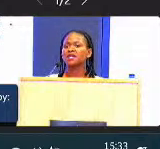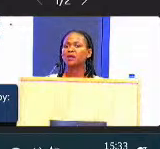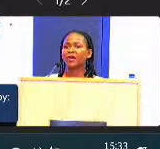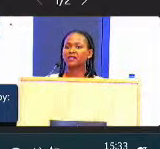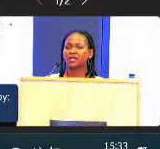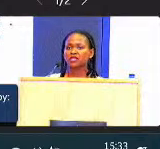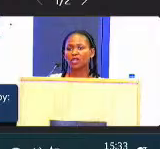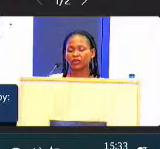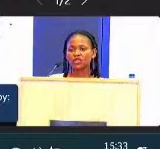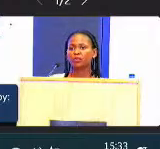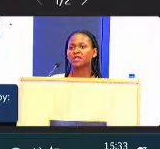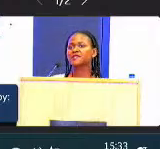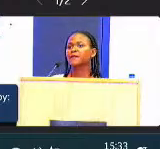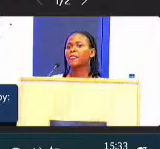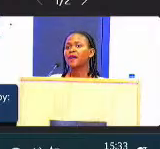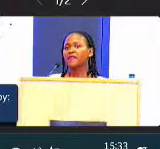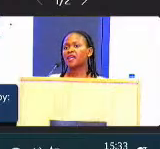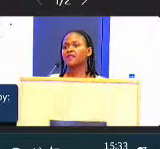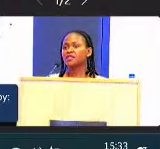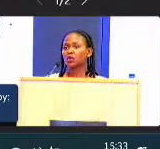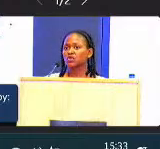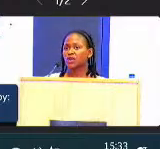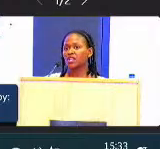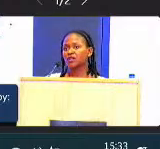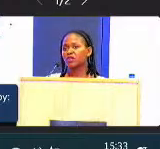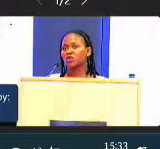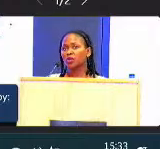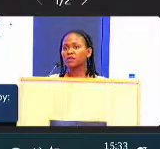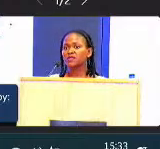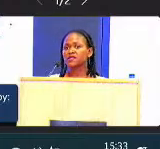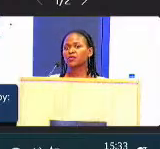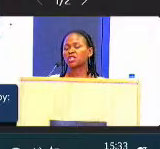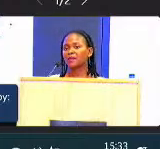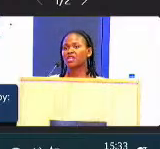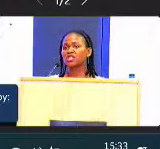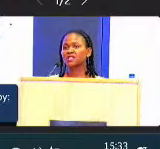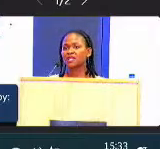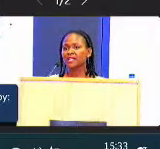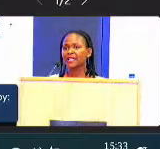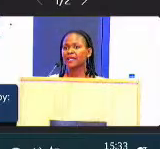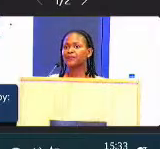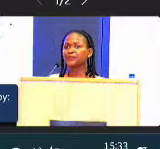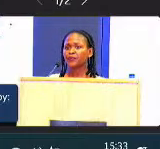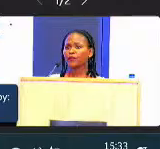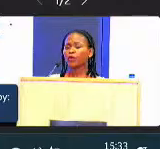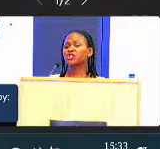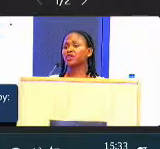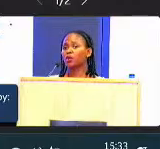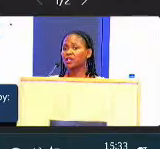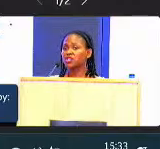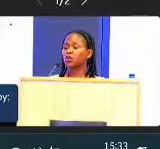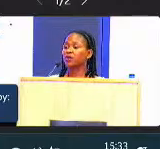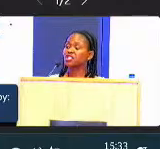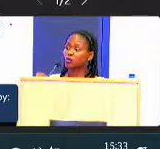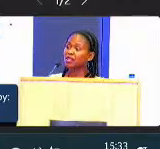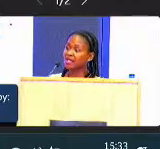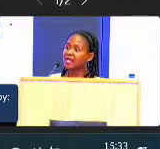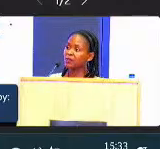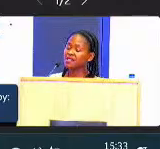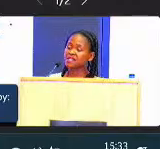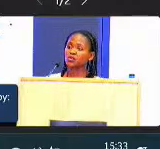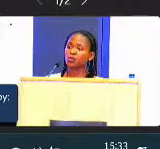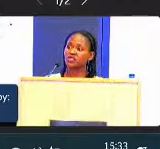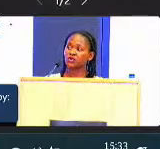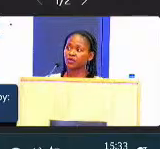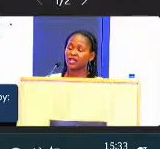created by the Aerotropolis. Then there's also in renewables, which I mentioned earlier, which requires storage. And what then